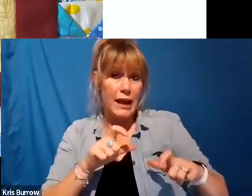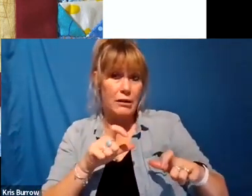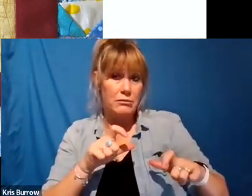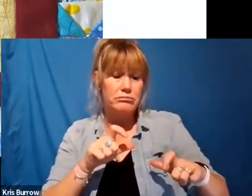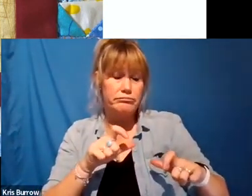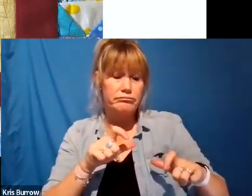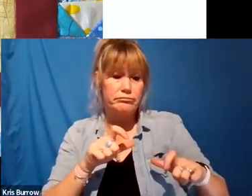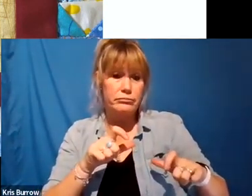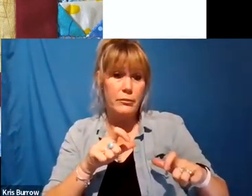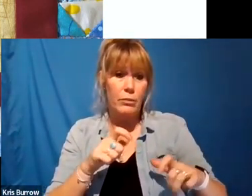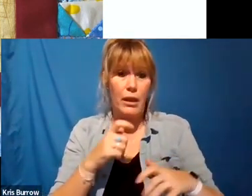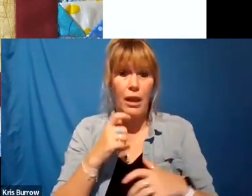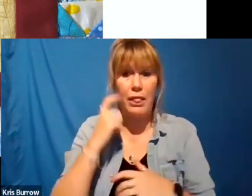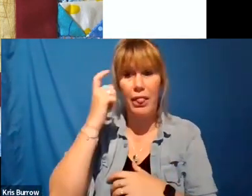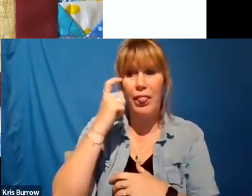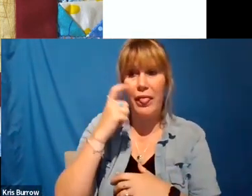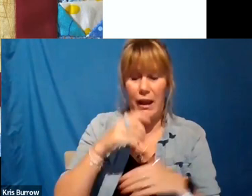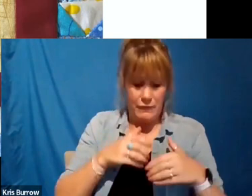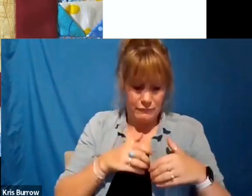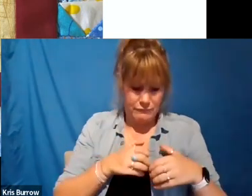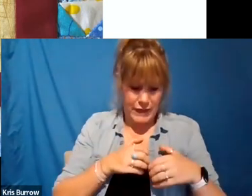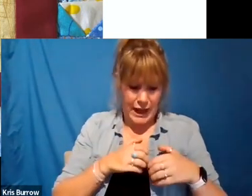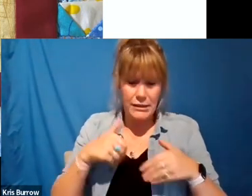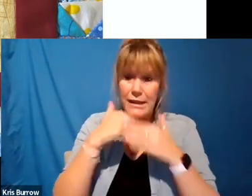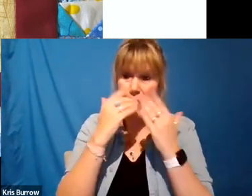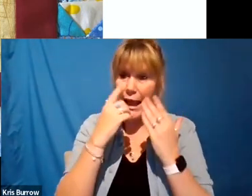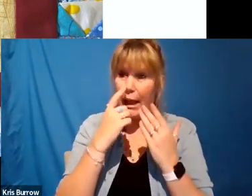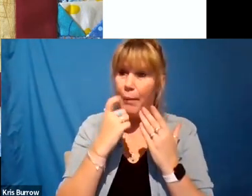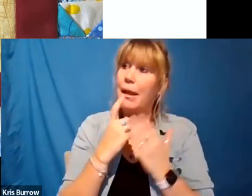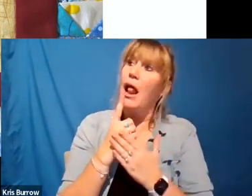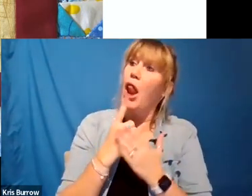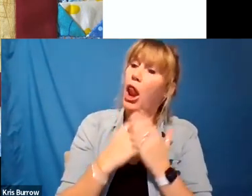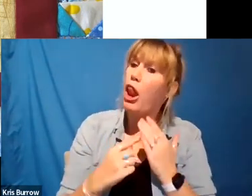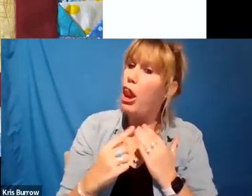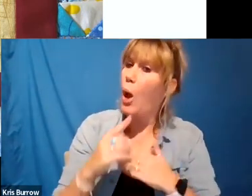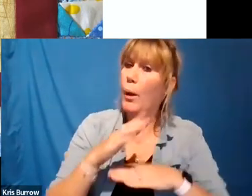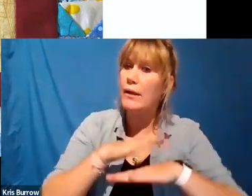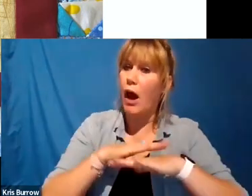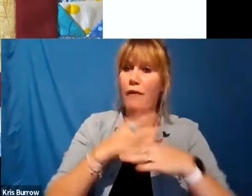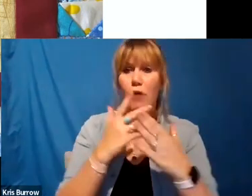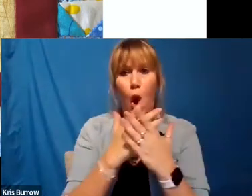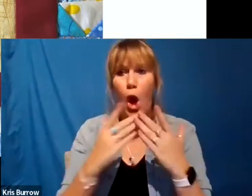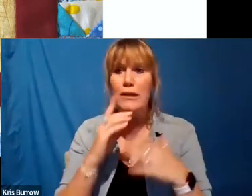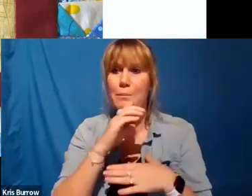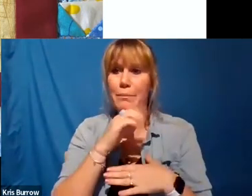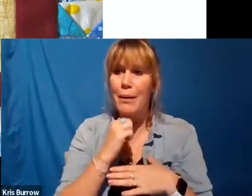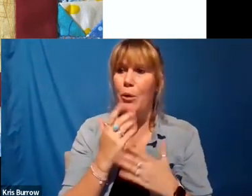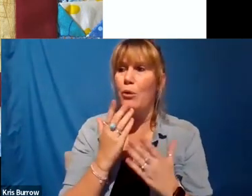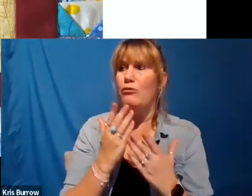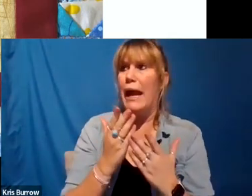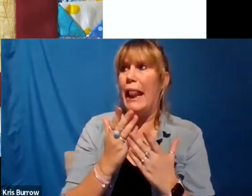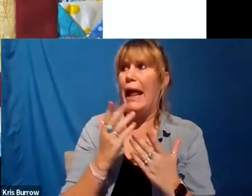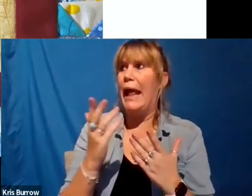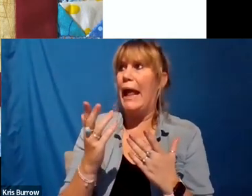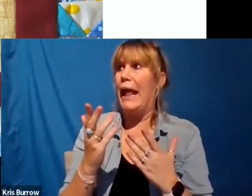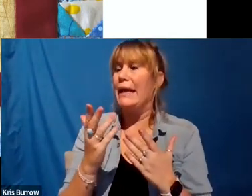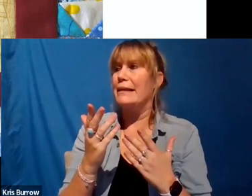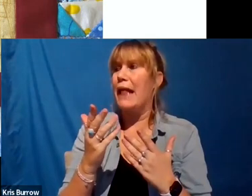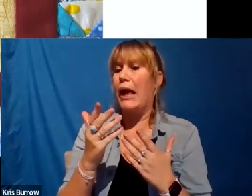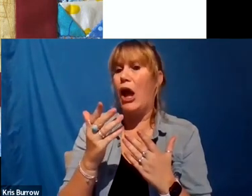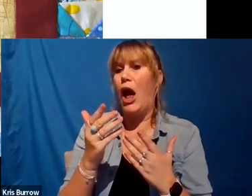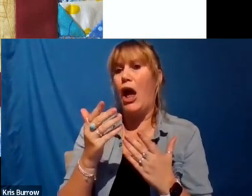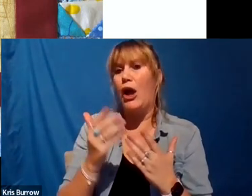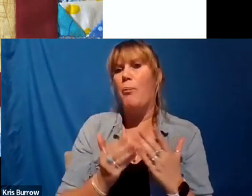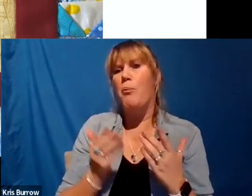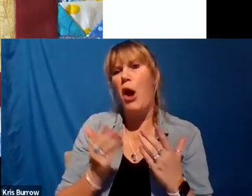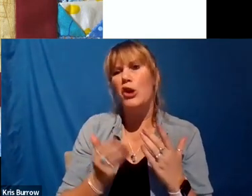I think Valentine's Day can be quite a lonely time for a lot of people. It's a commercialised holiday and doesn't make everyone feel great. And